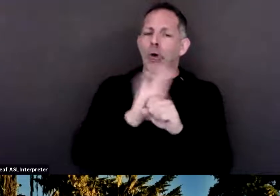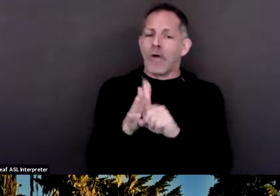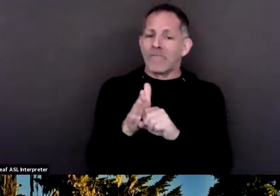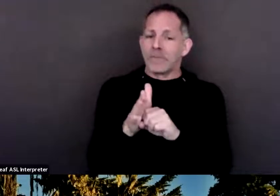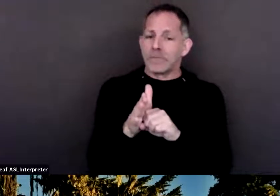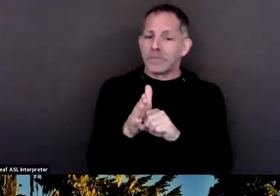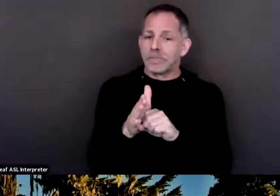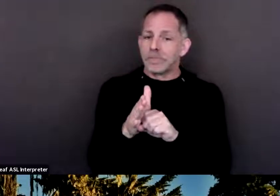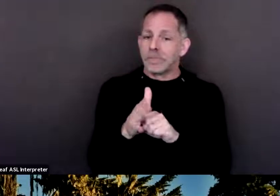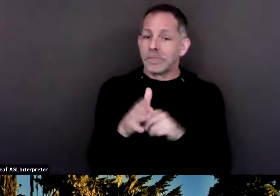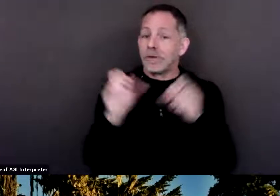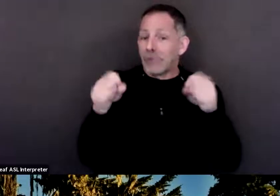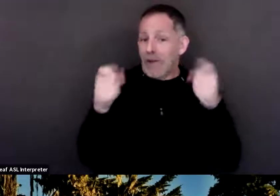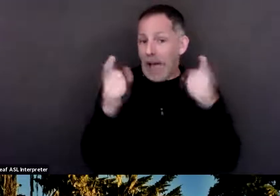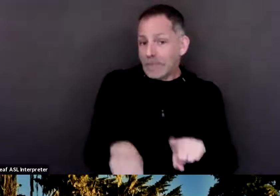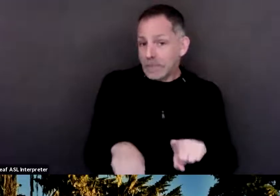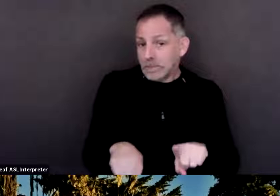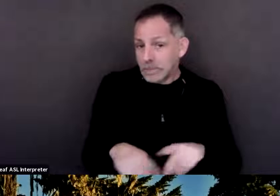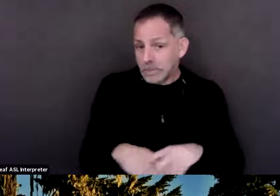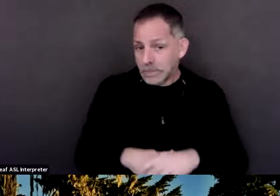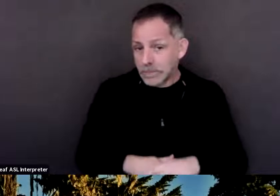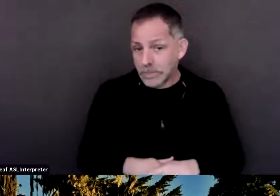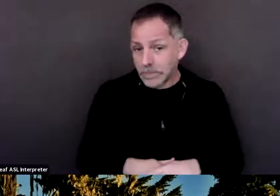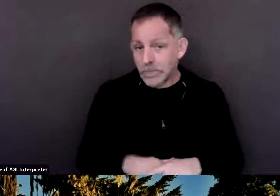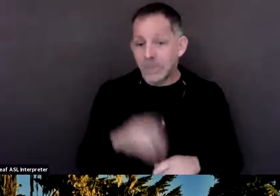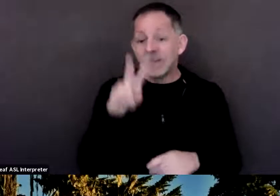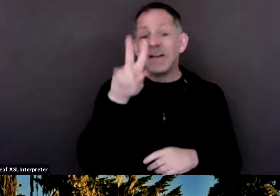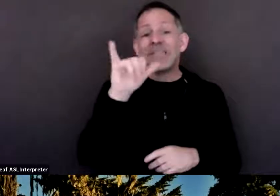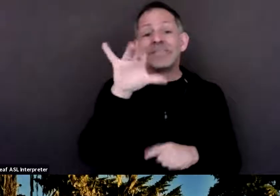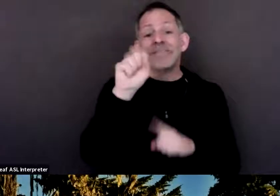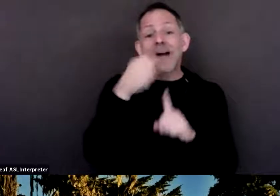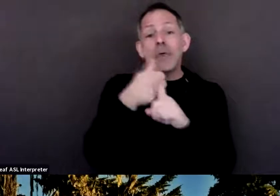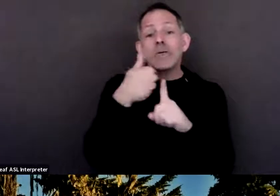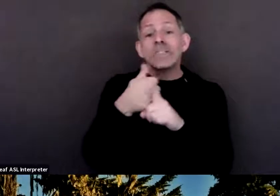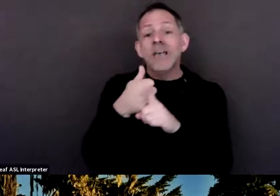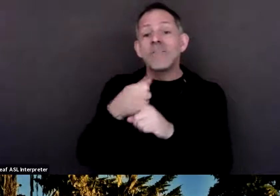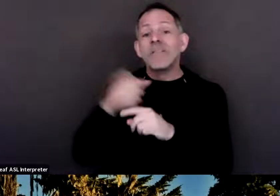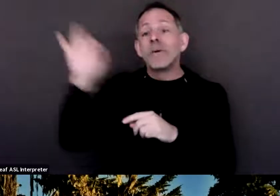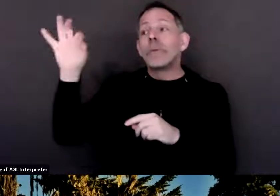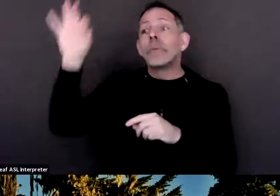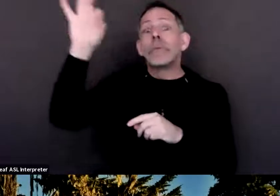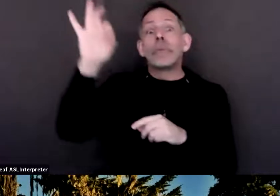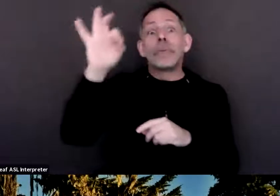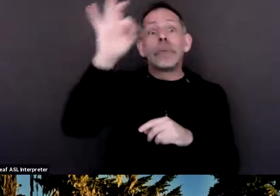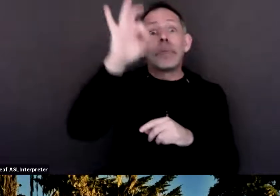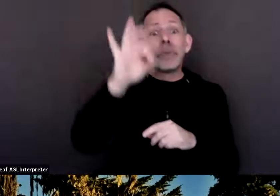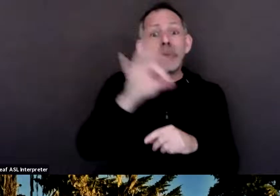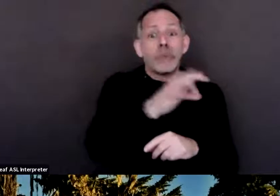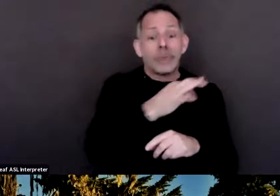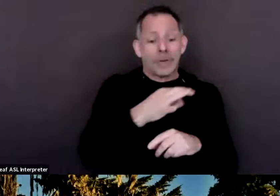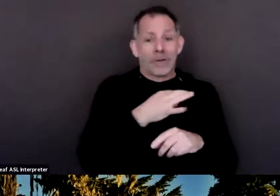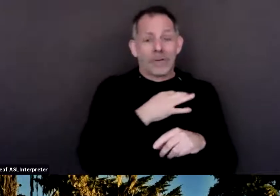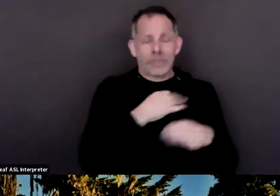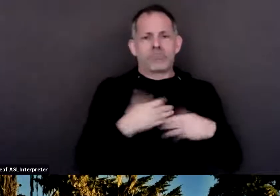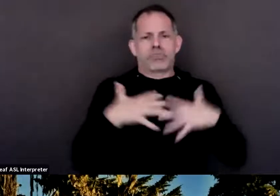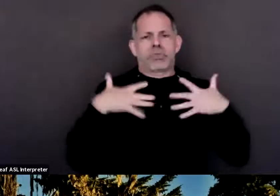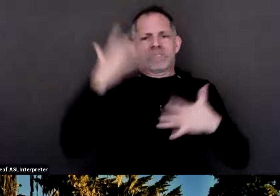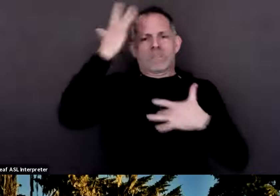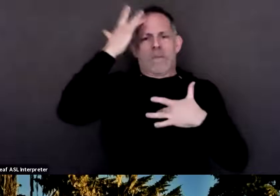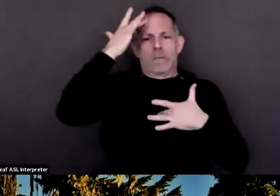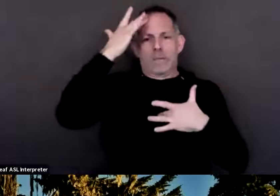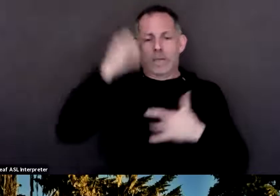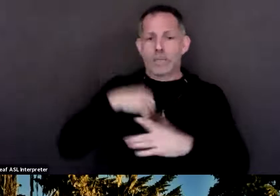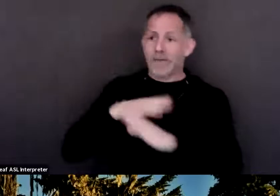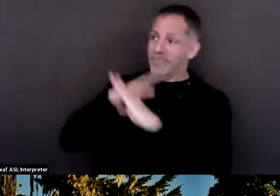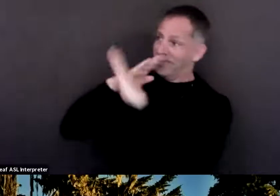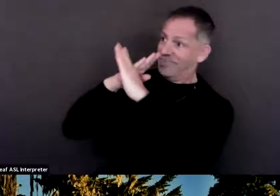carry the virus, and spread the virus. And so we need to shut that door by wearing masks and socially